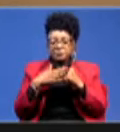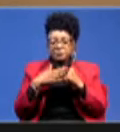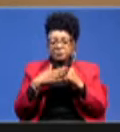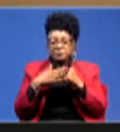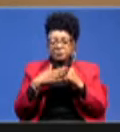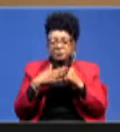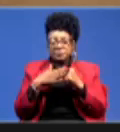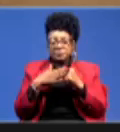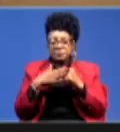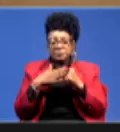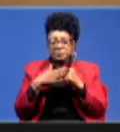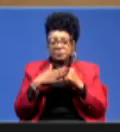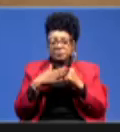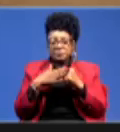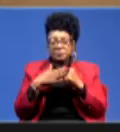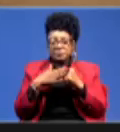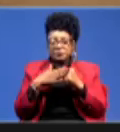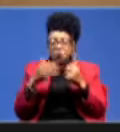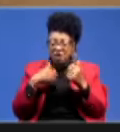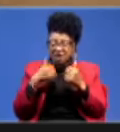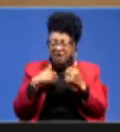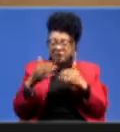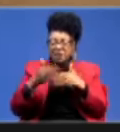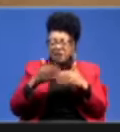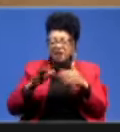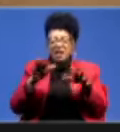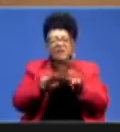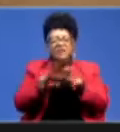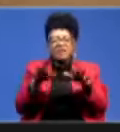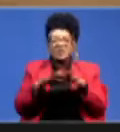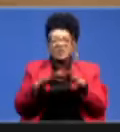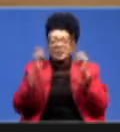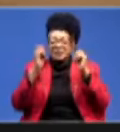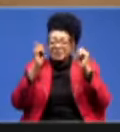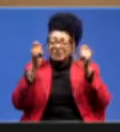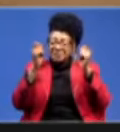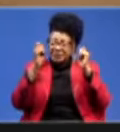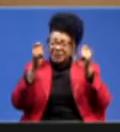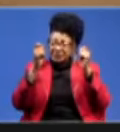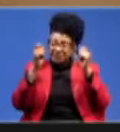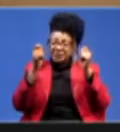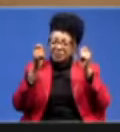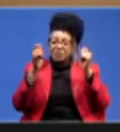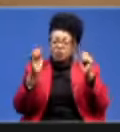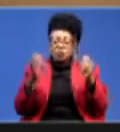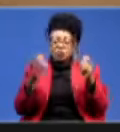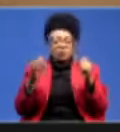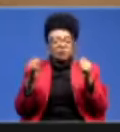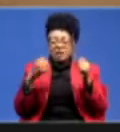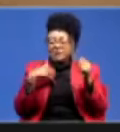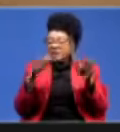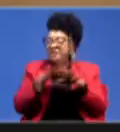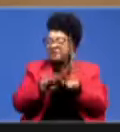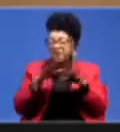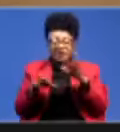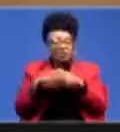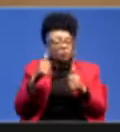that we could have got in a strike. You know, strikes are not, you cannot get everything